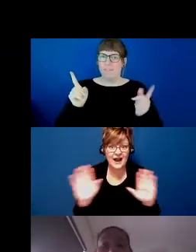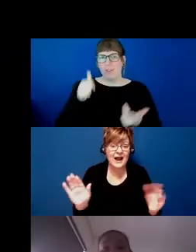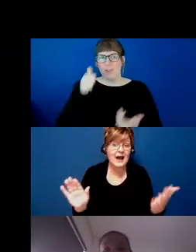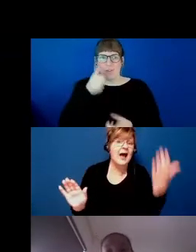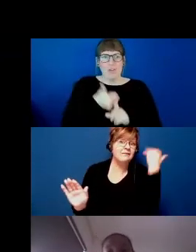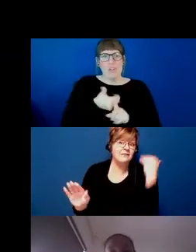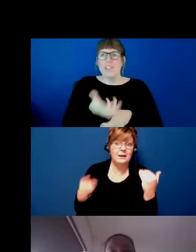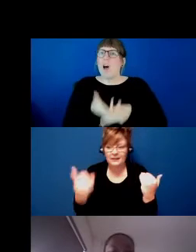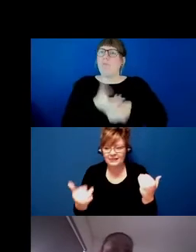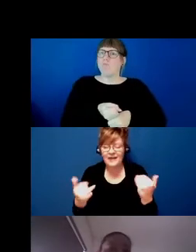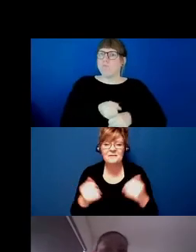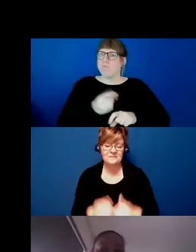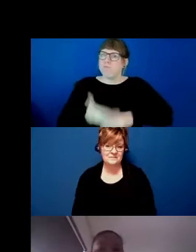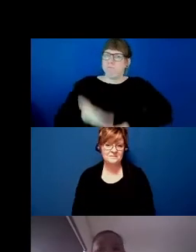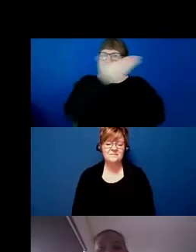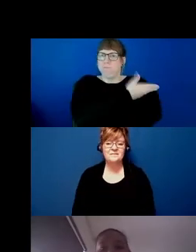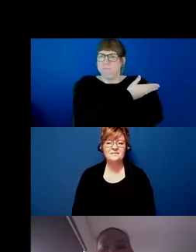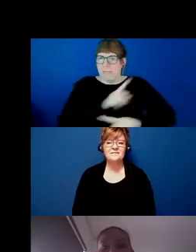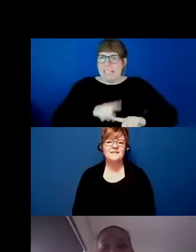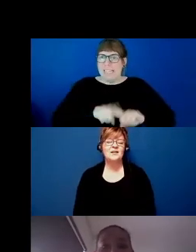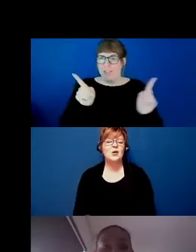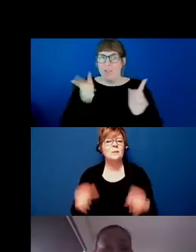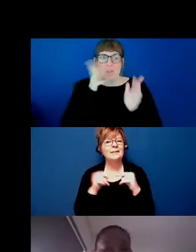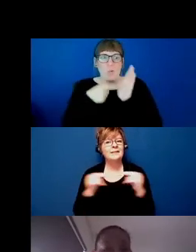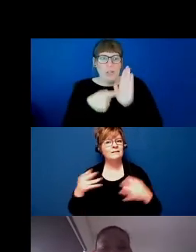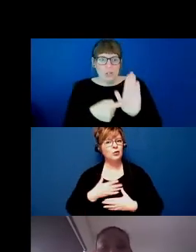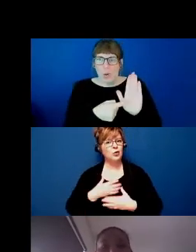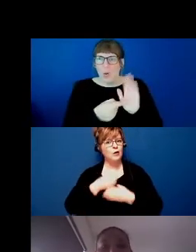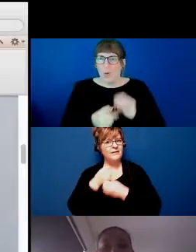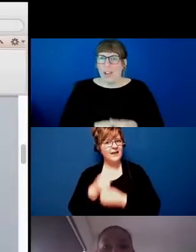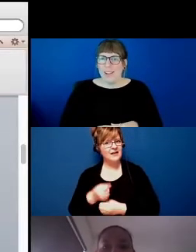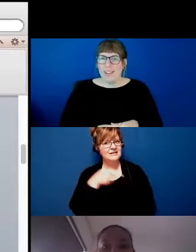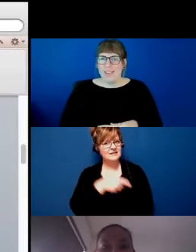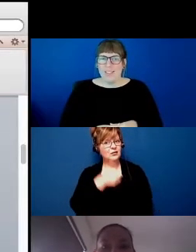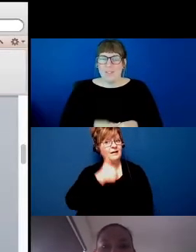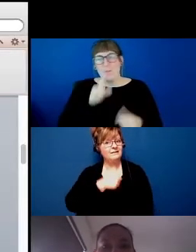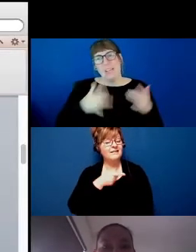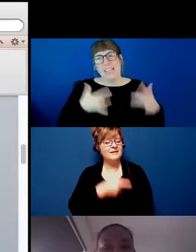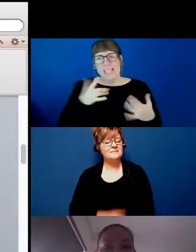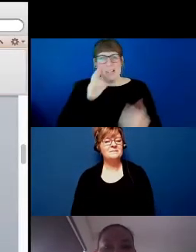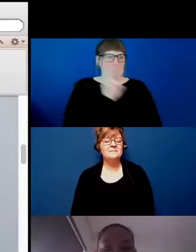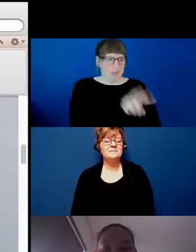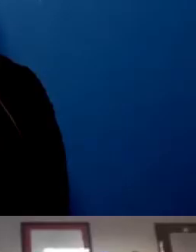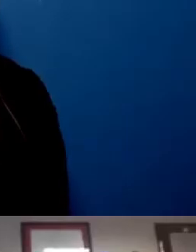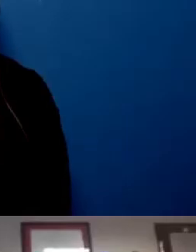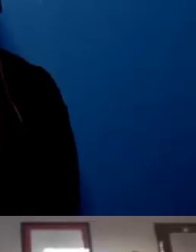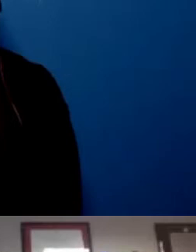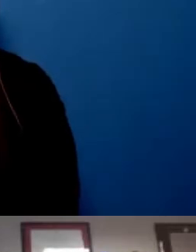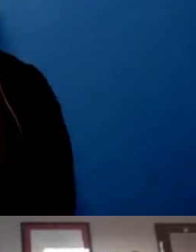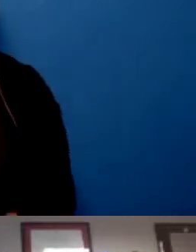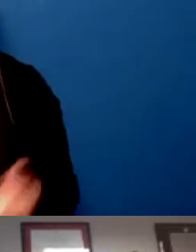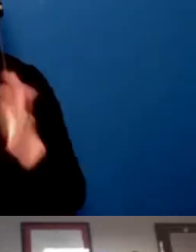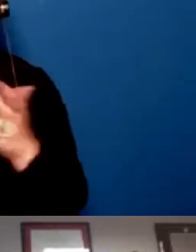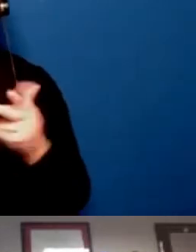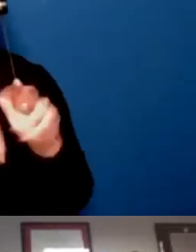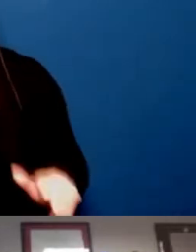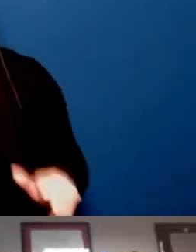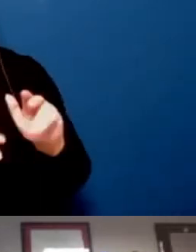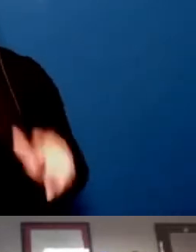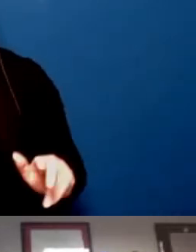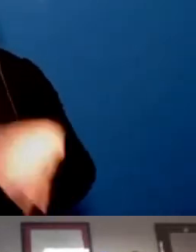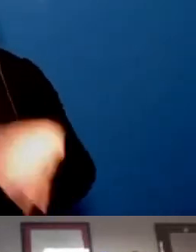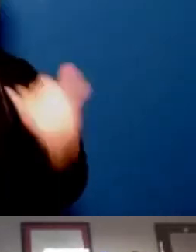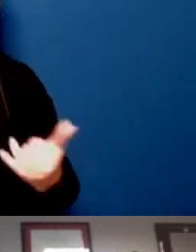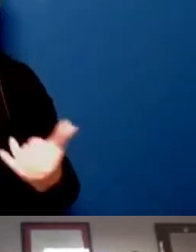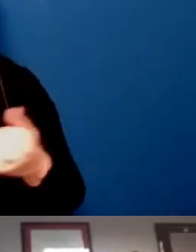level from all those years ago to where she is now, which is so exciting to watch. So I'll just take a moment to share my